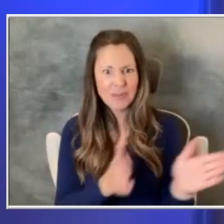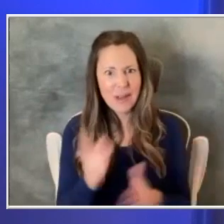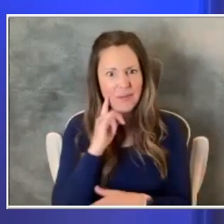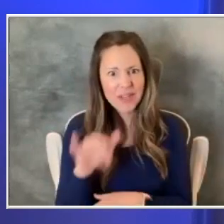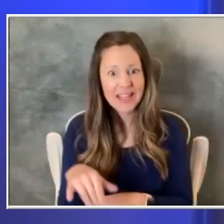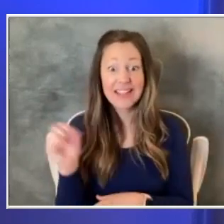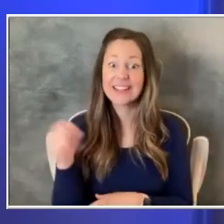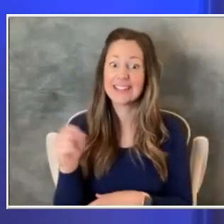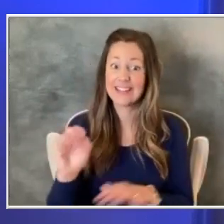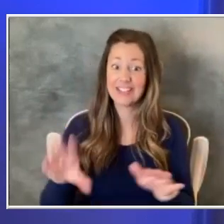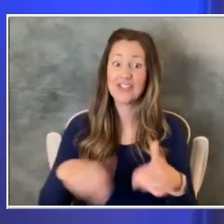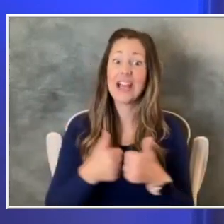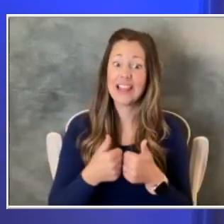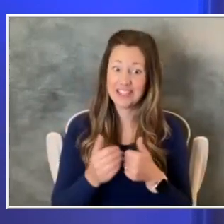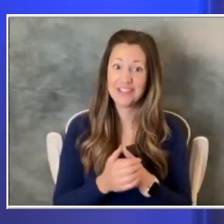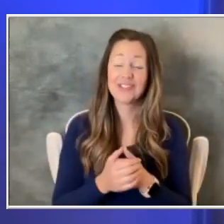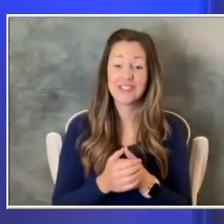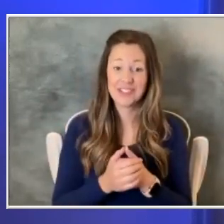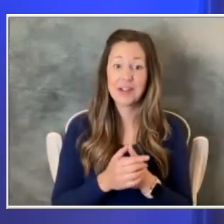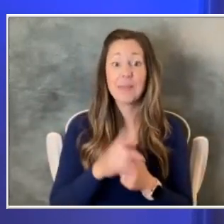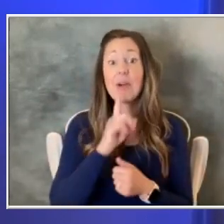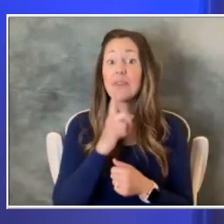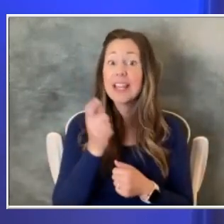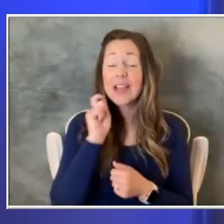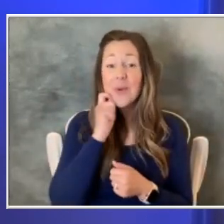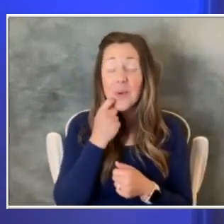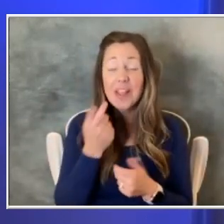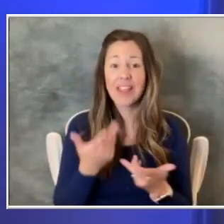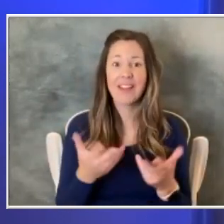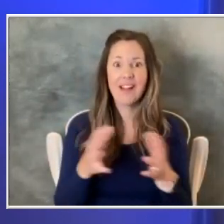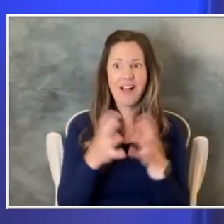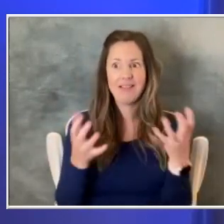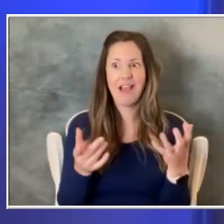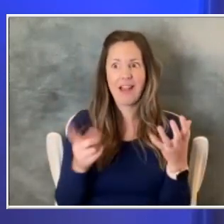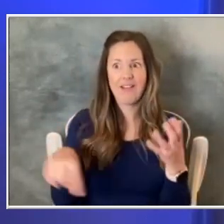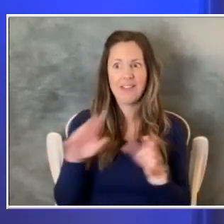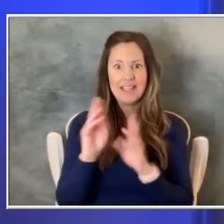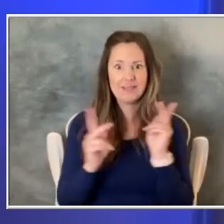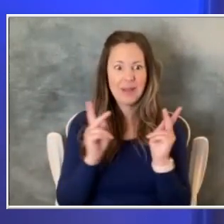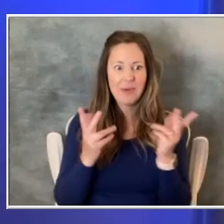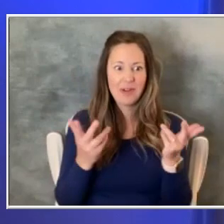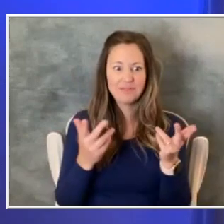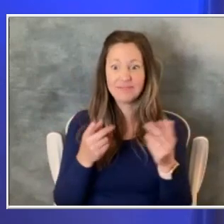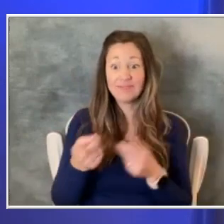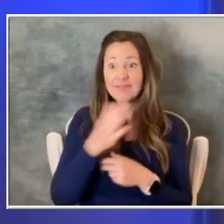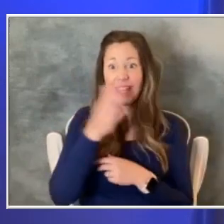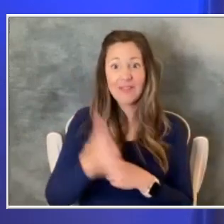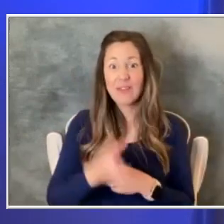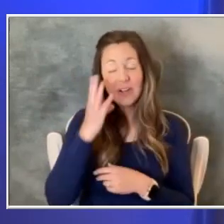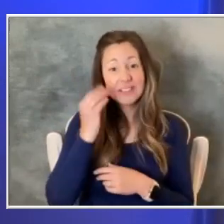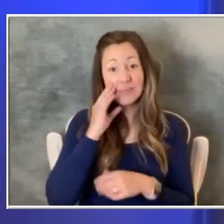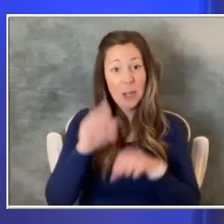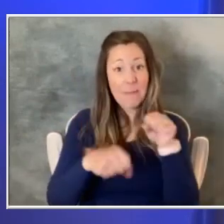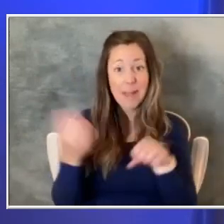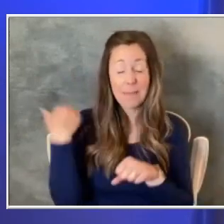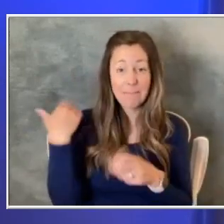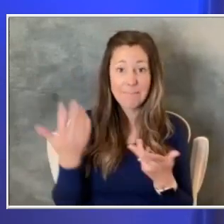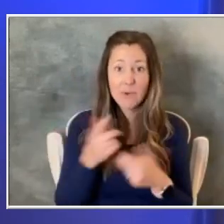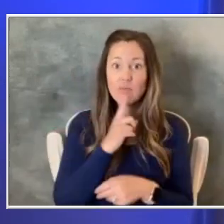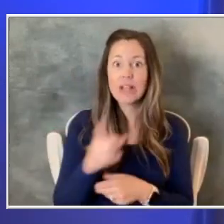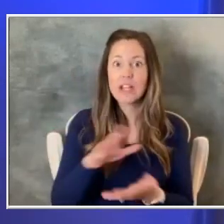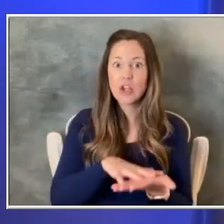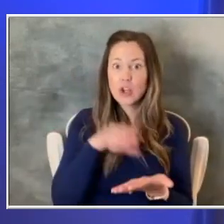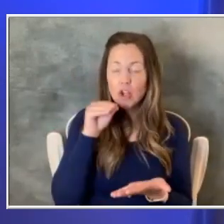the challenge. And that's what's really cool about it too, is because a lot of these people on the ride, they've never been on a bike, and so they're learning to clip in for the